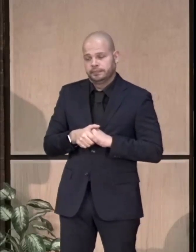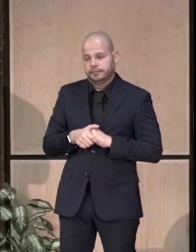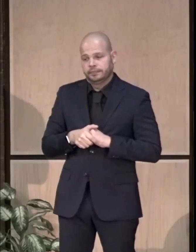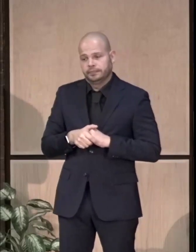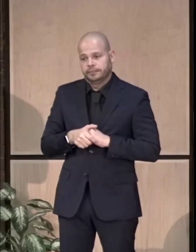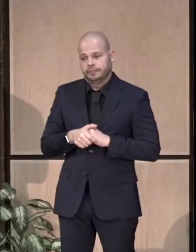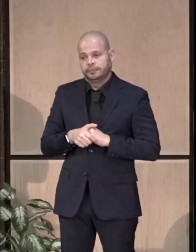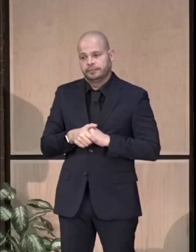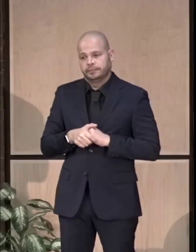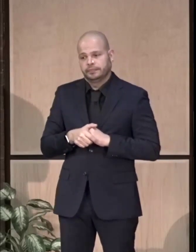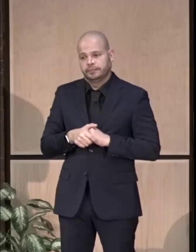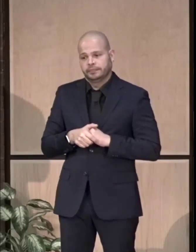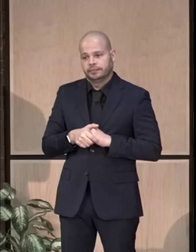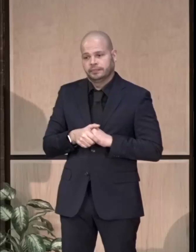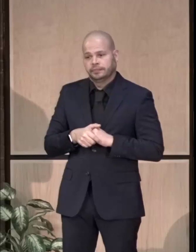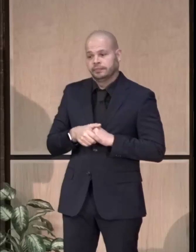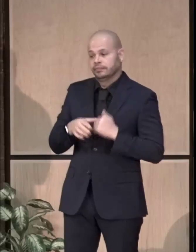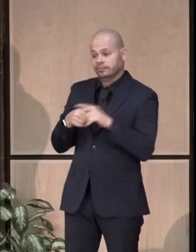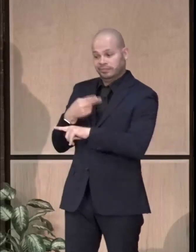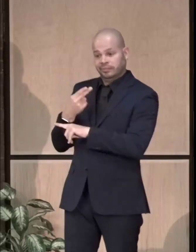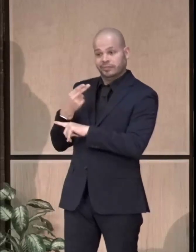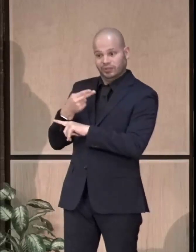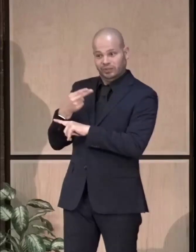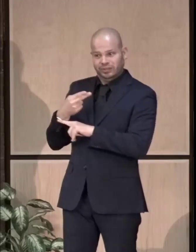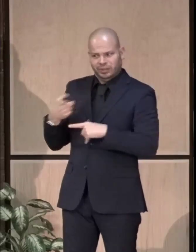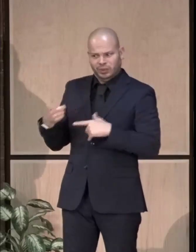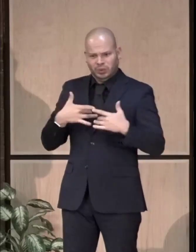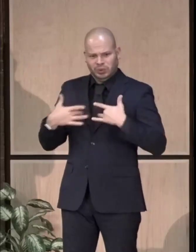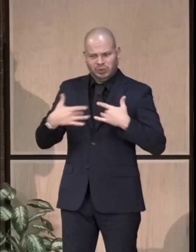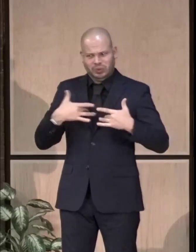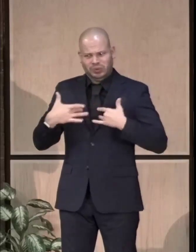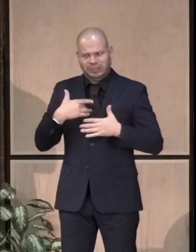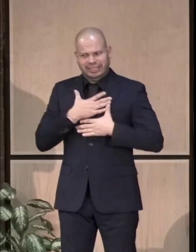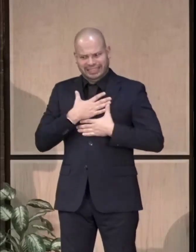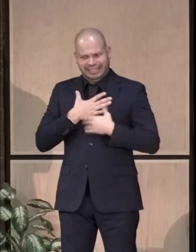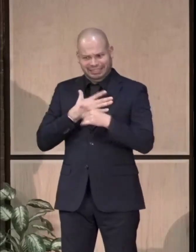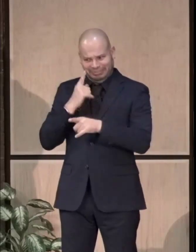the unit that Sergeant Card had personal weapons.